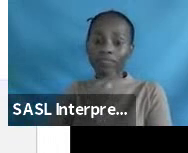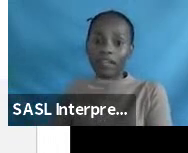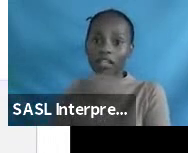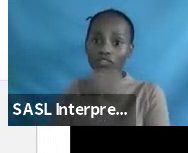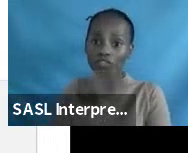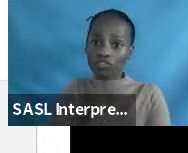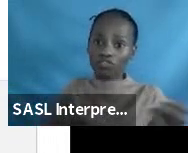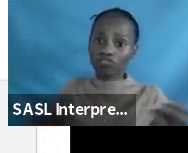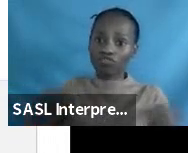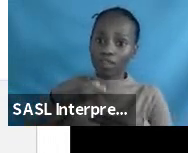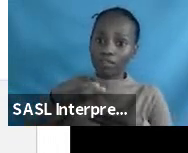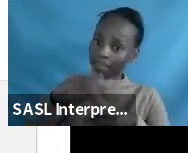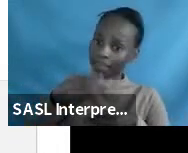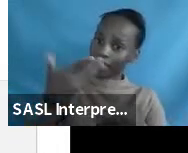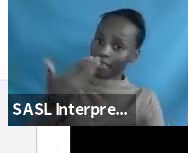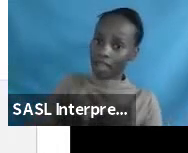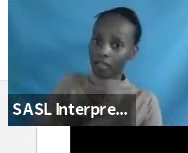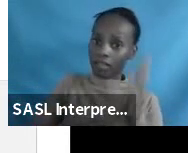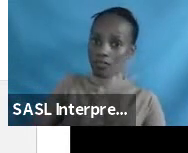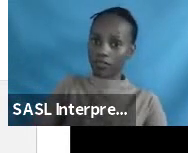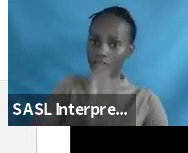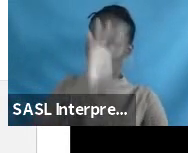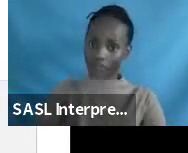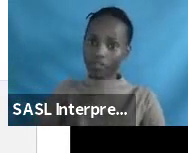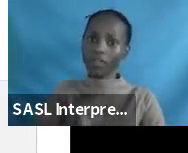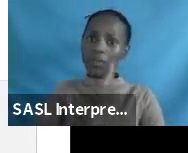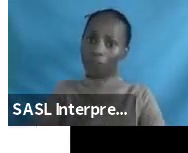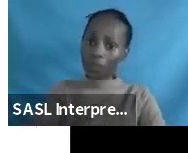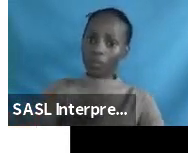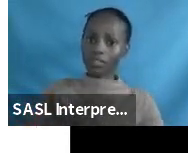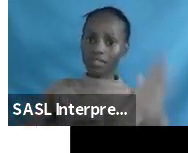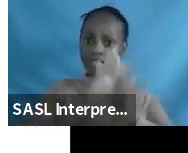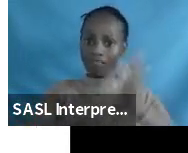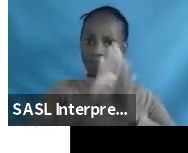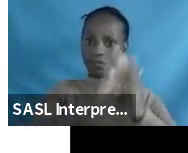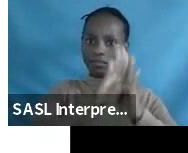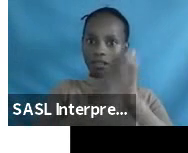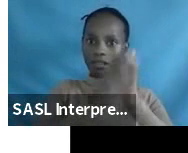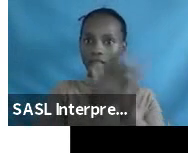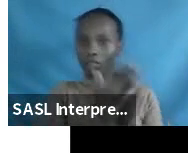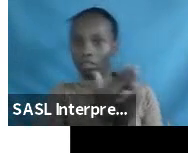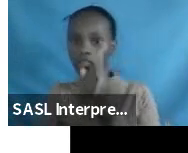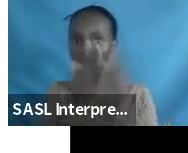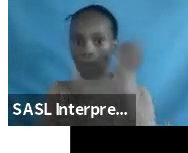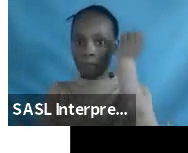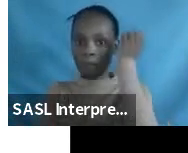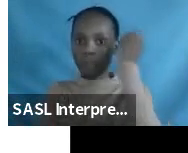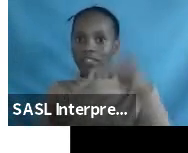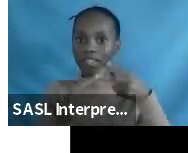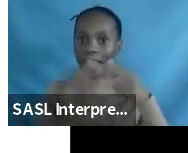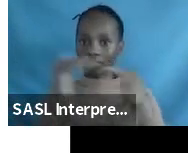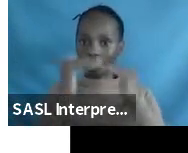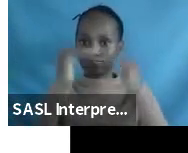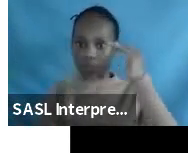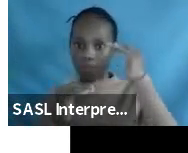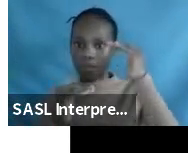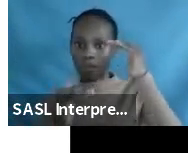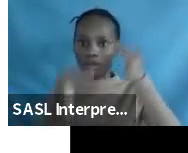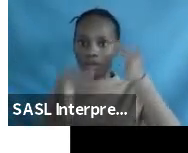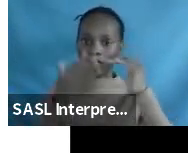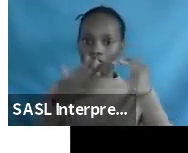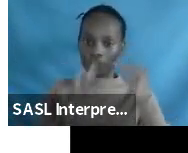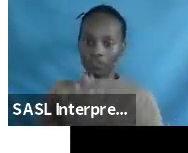development to alleviate poverty and inequality. At this point, ladies and gentlemen, I would like to move